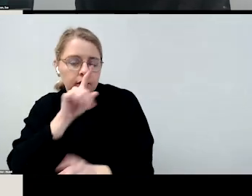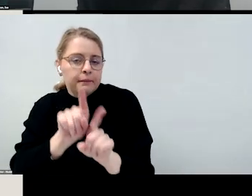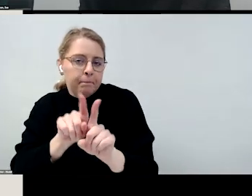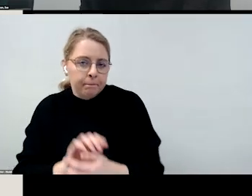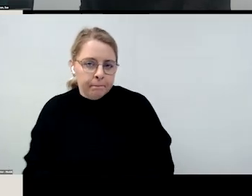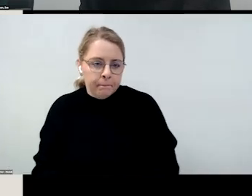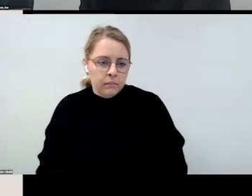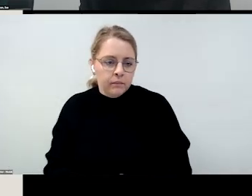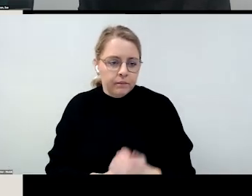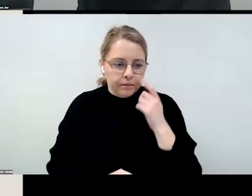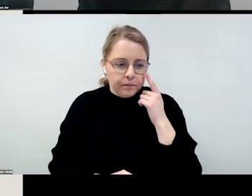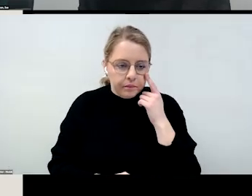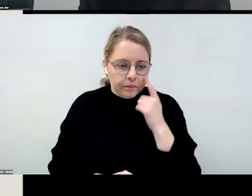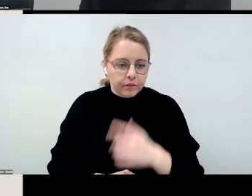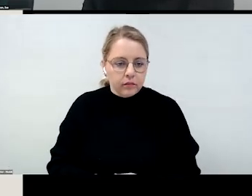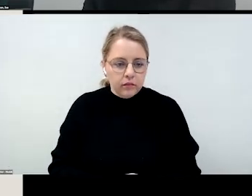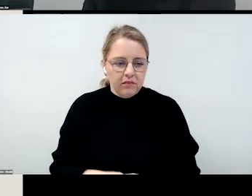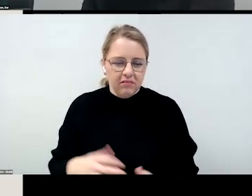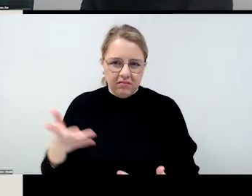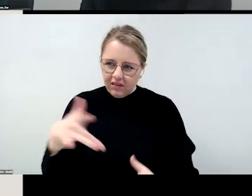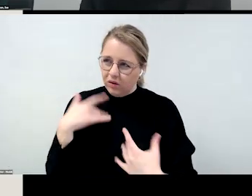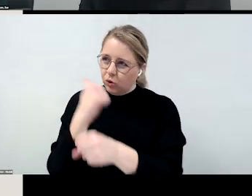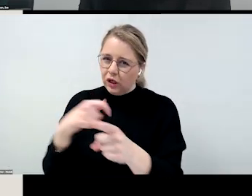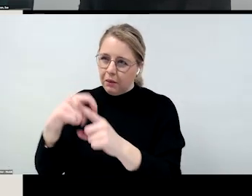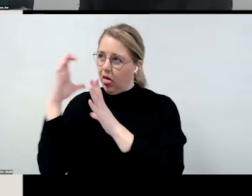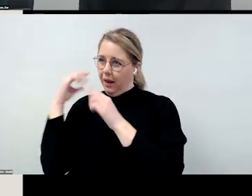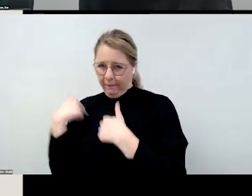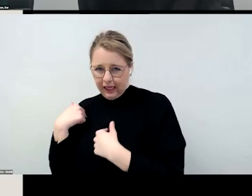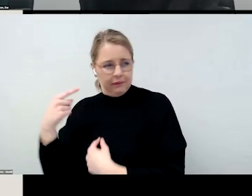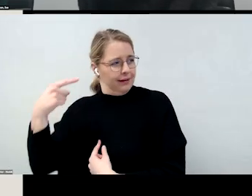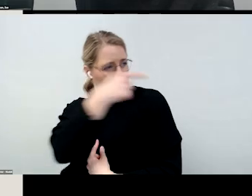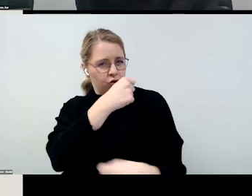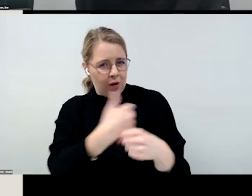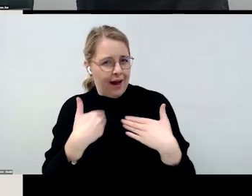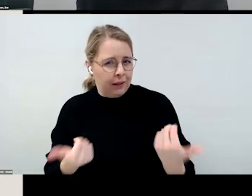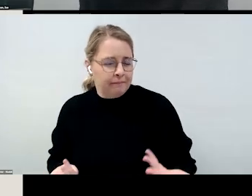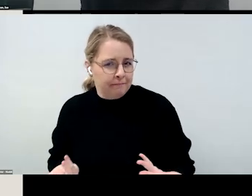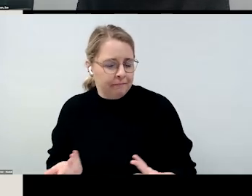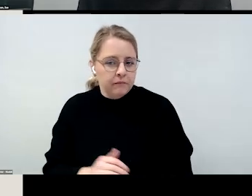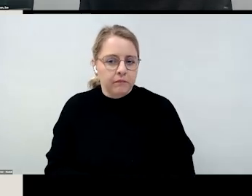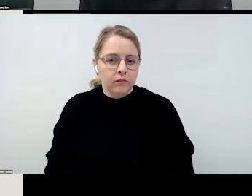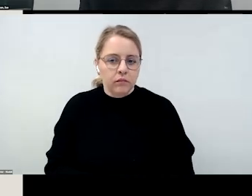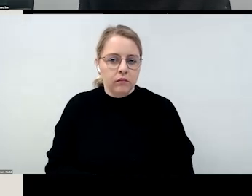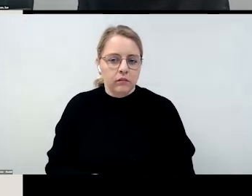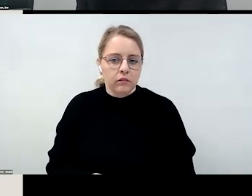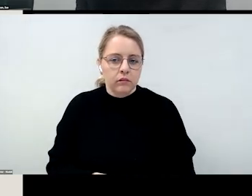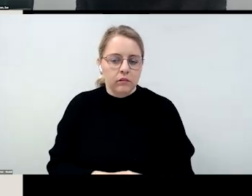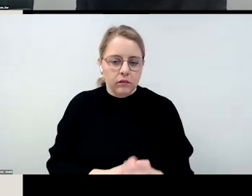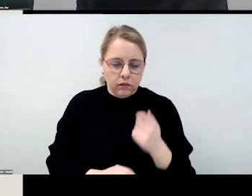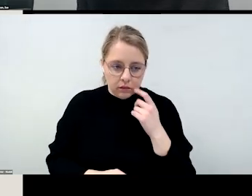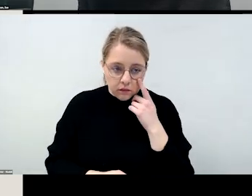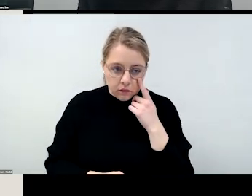GP is placing too much responsibility on them for George's health. The GP did not know ahead of time that George might benefit